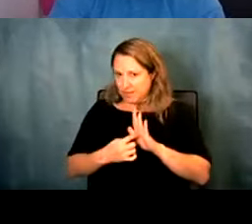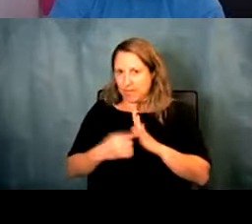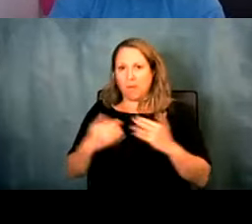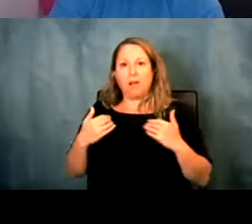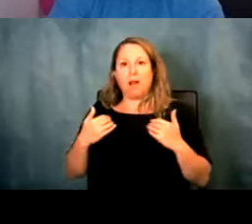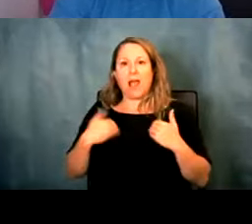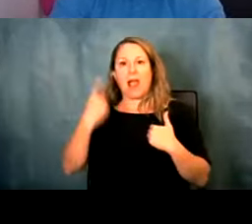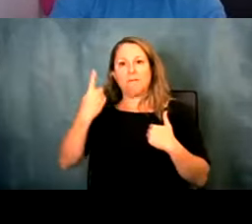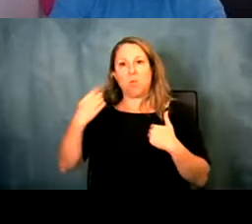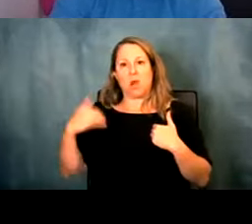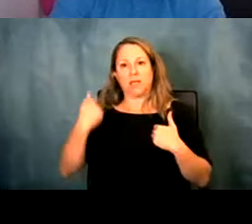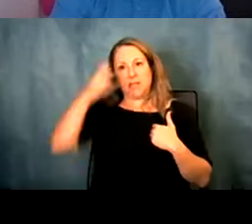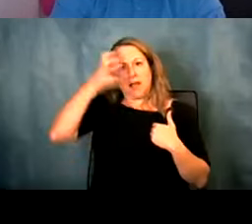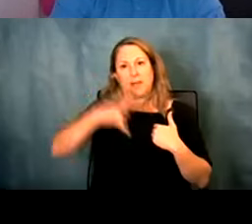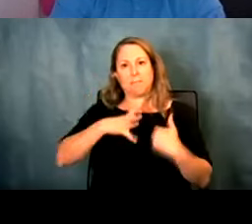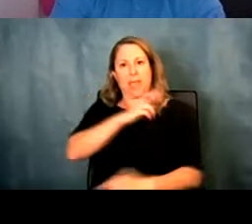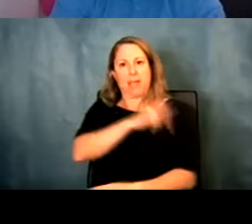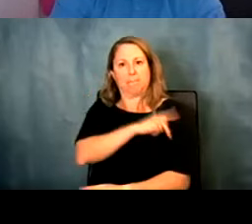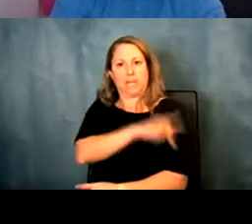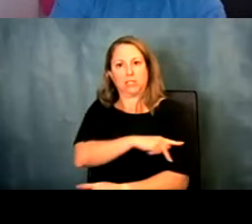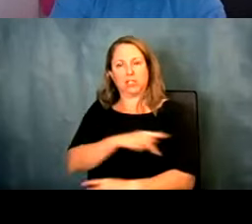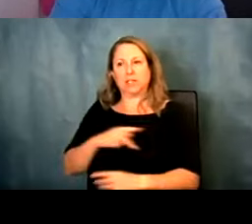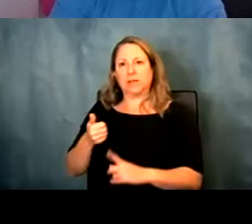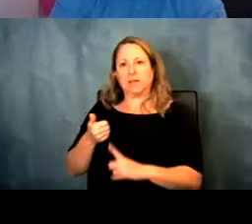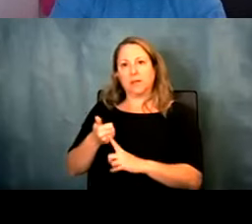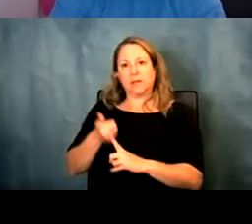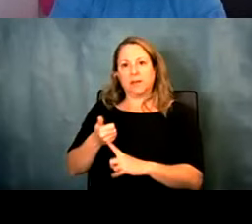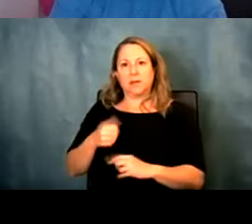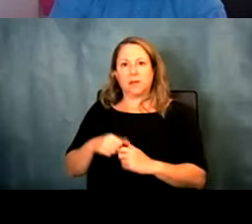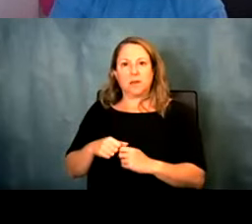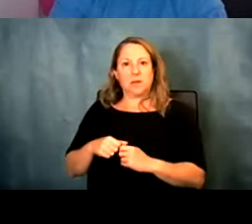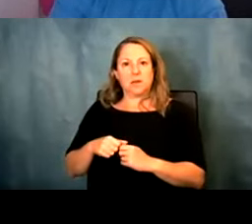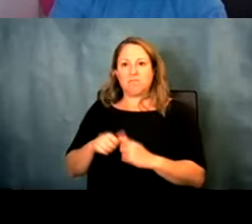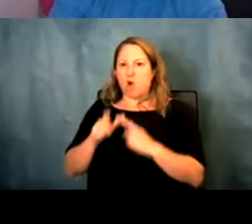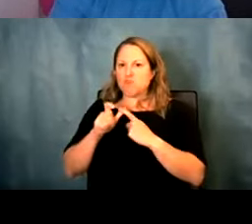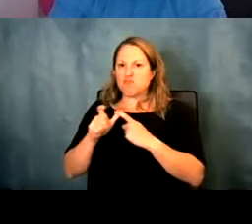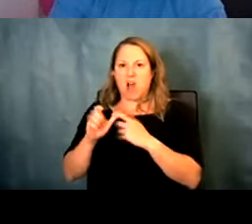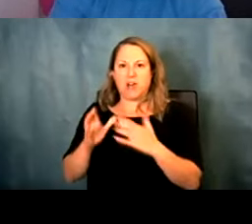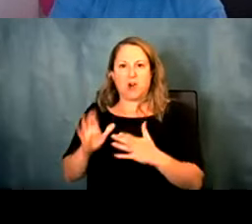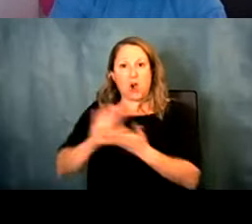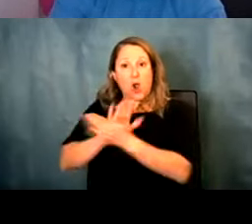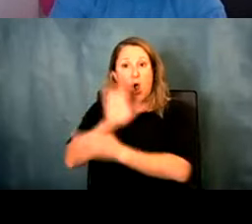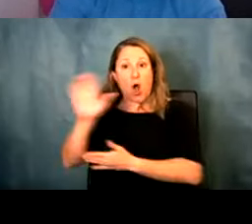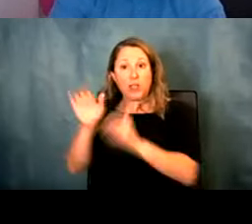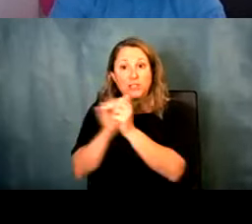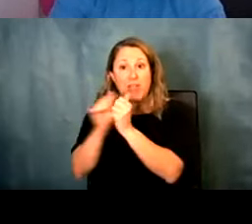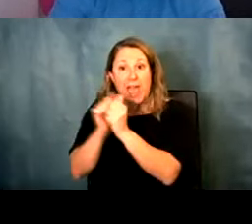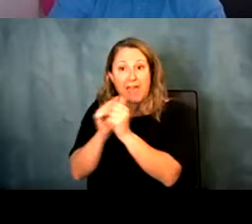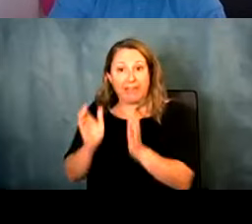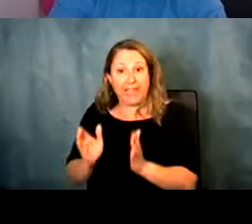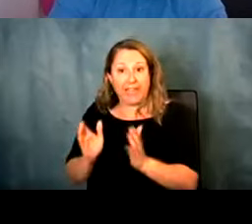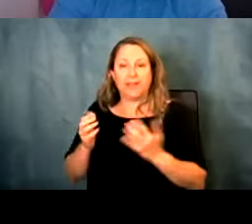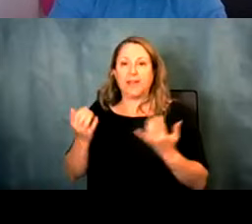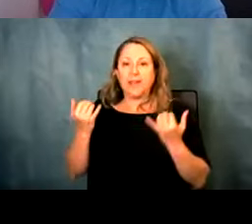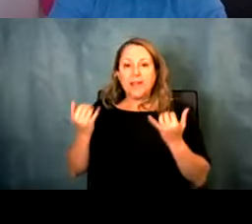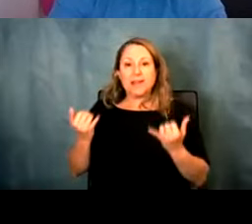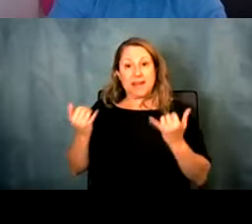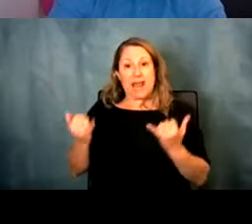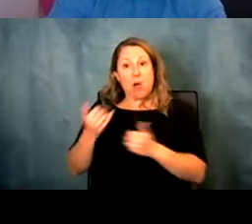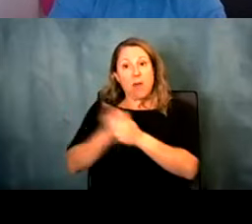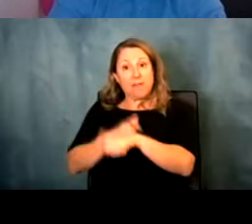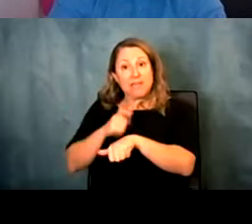man who was an avid track runner at his college, who now every time that he